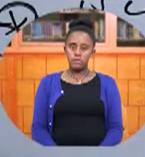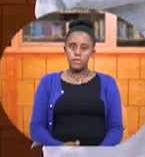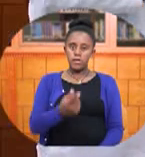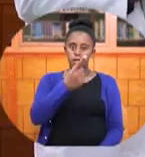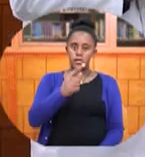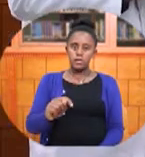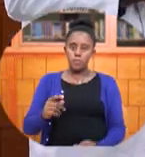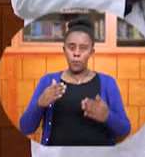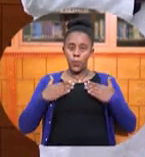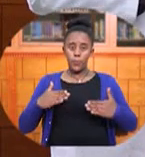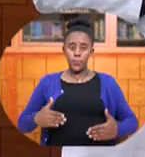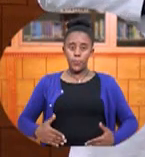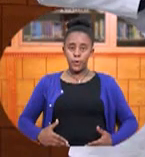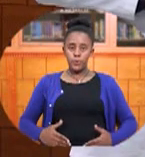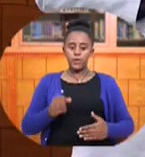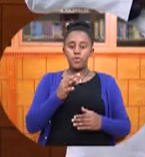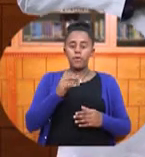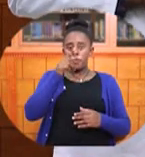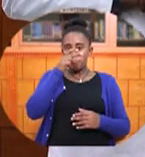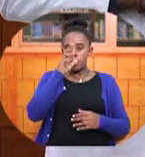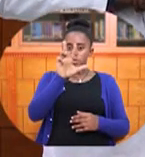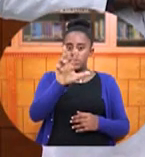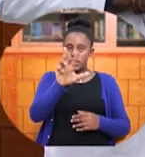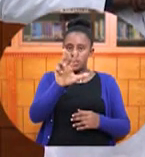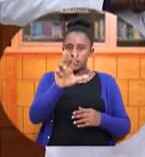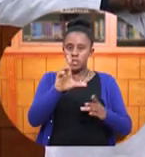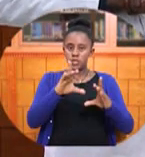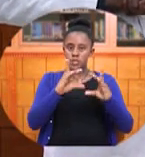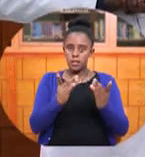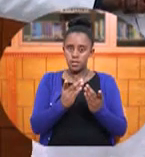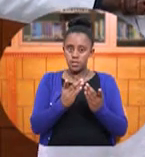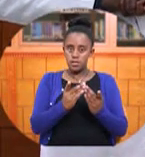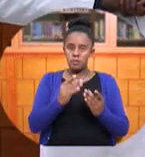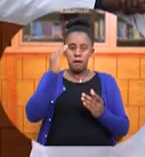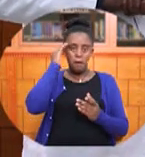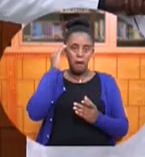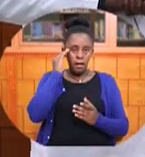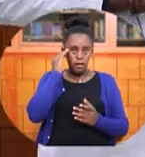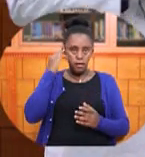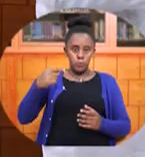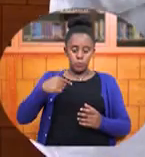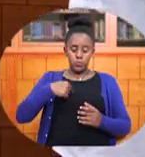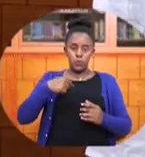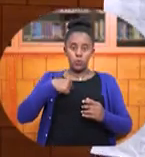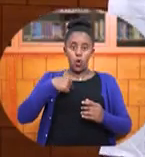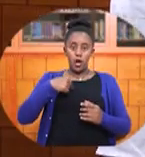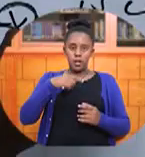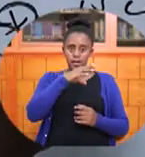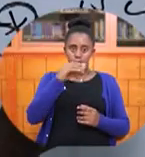The body of insect is cut into three sections as head, thorax, and